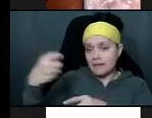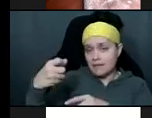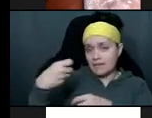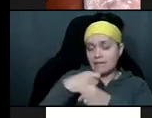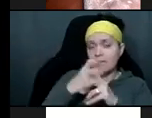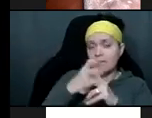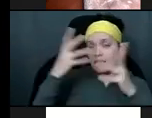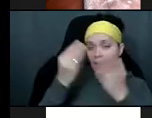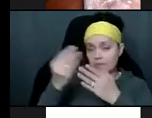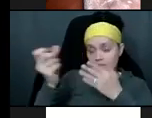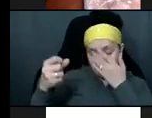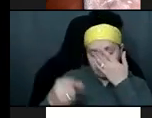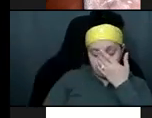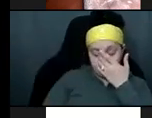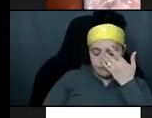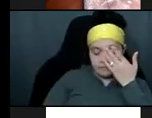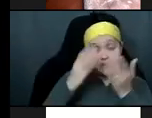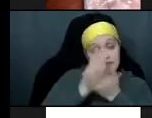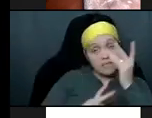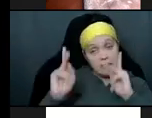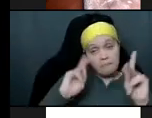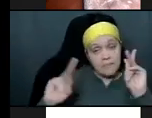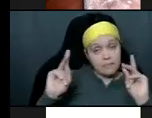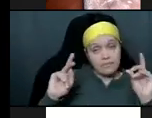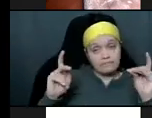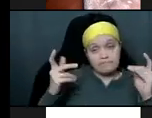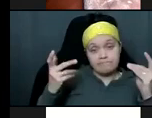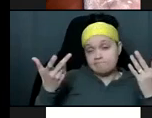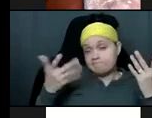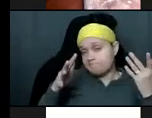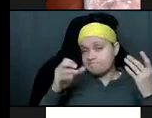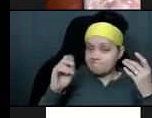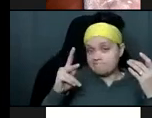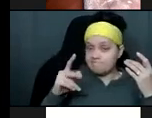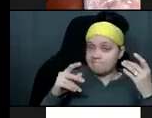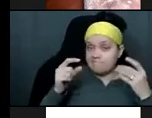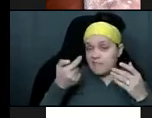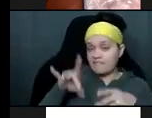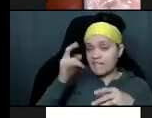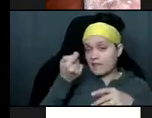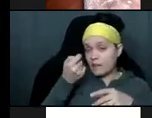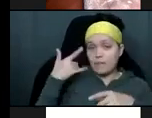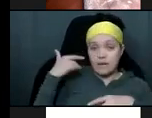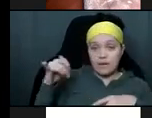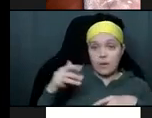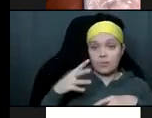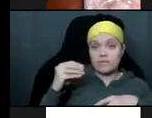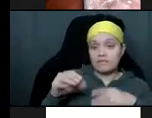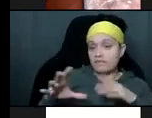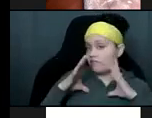lot of money. Some people do okay. They find a little bit of gold and they're